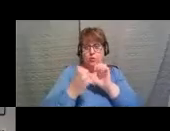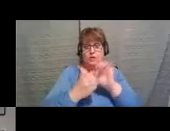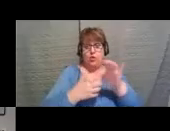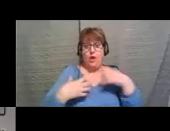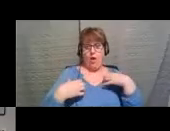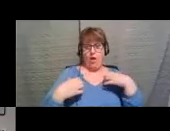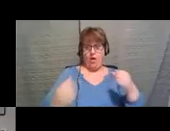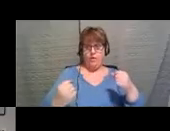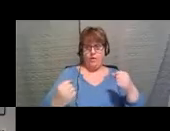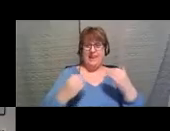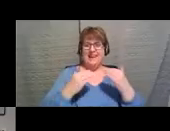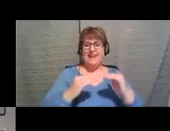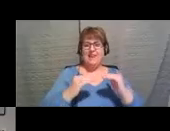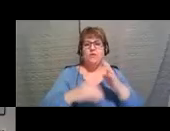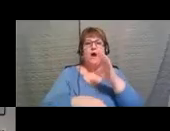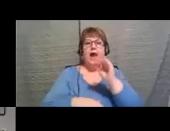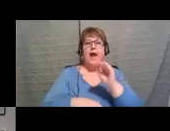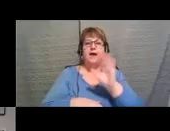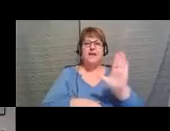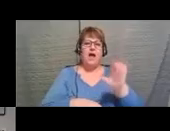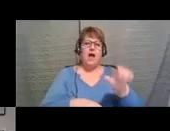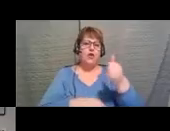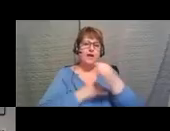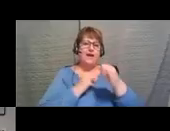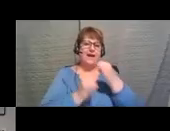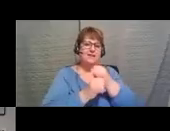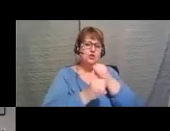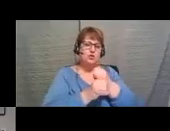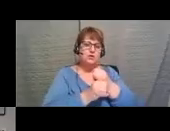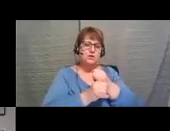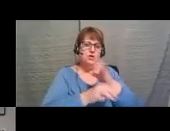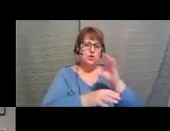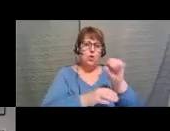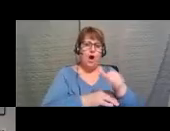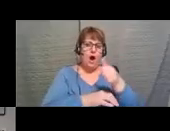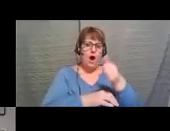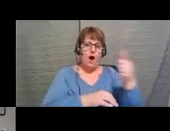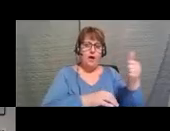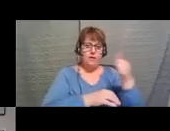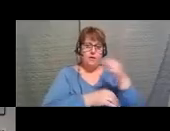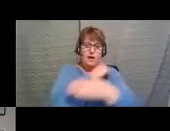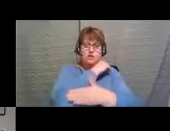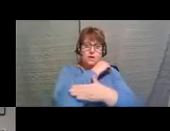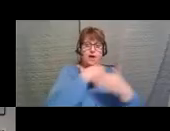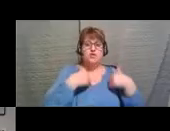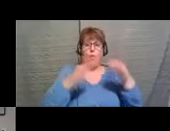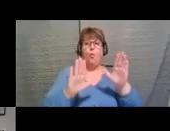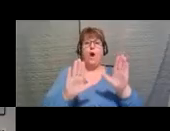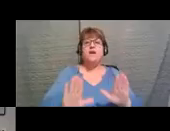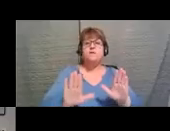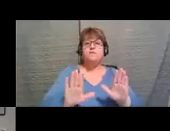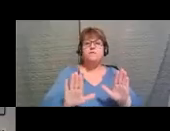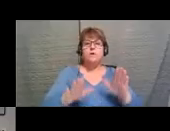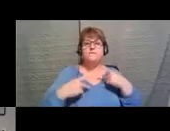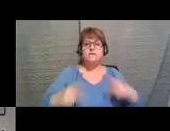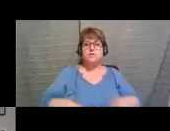and other social institutions. There is no country in the world that has wonderful physical health and a terrible economy or